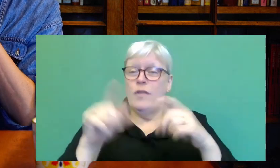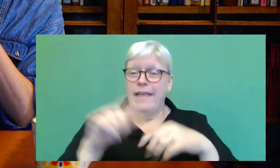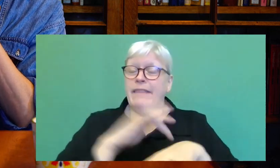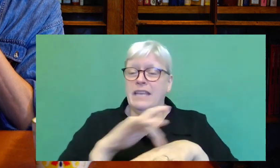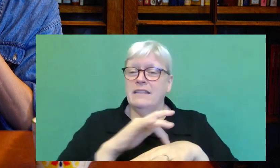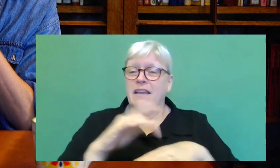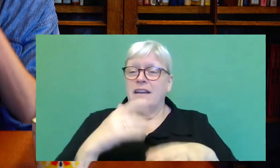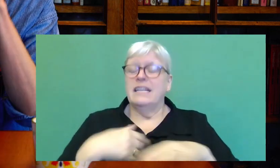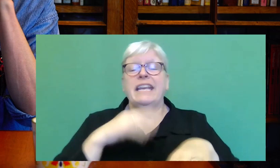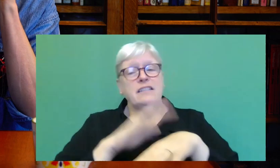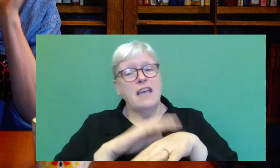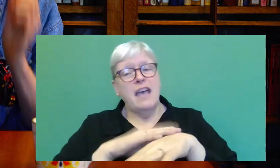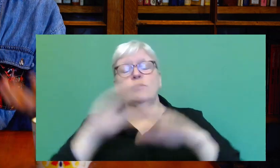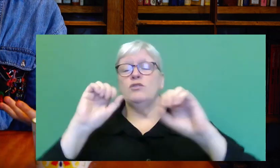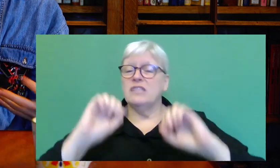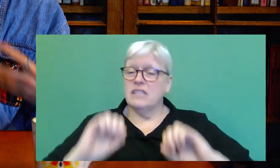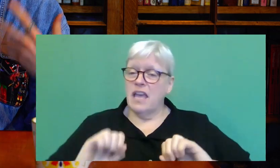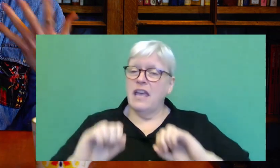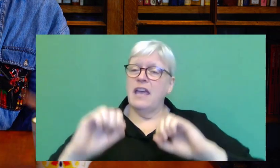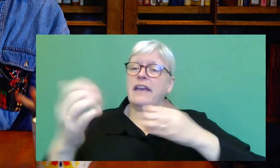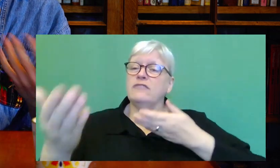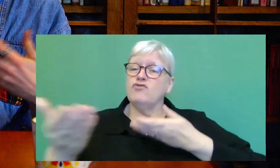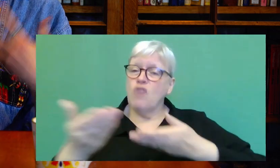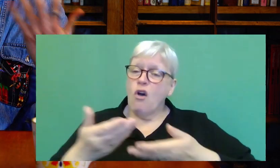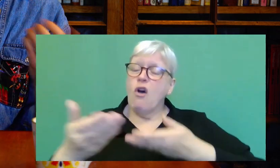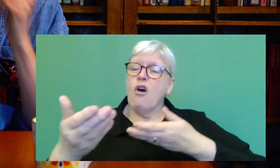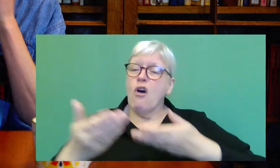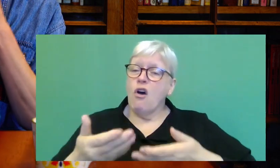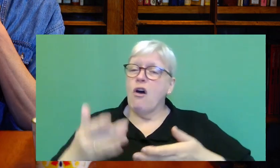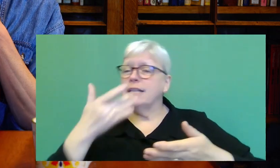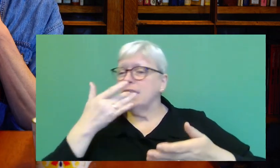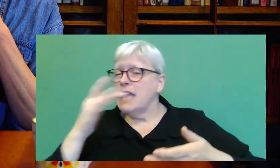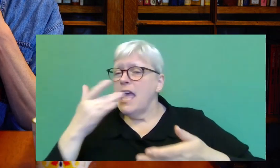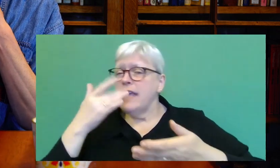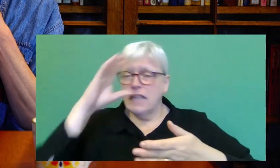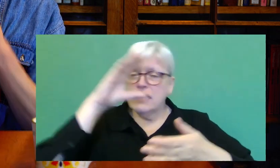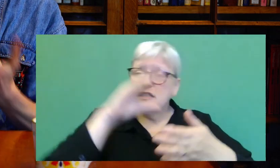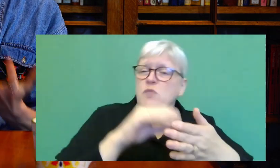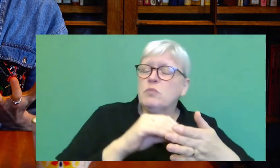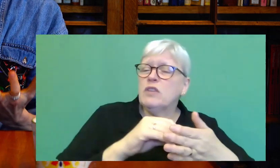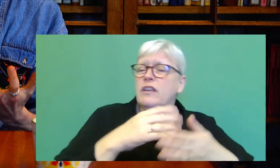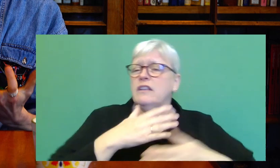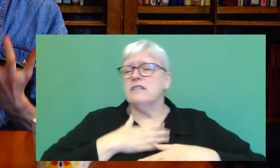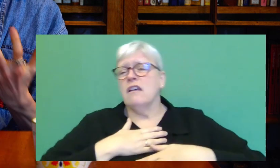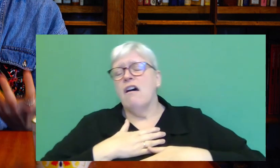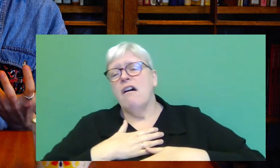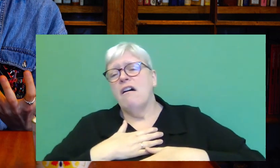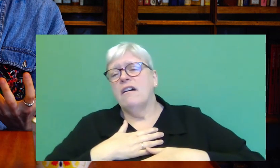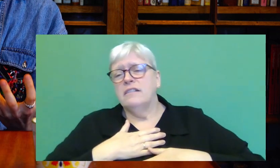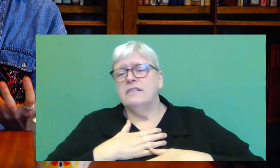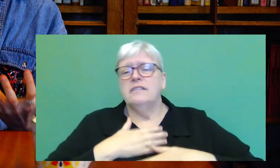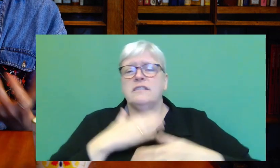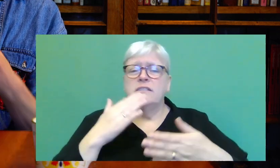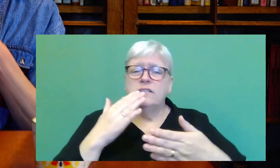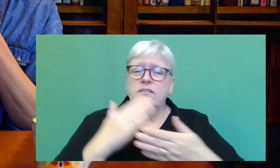with someone and talk about, you know, flavors and experience. And it's such a quite a sort of intimate